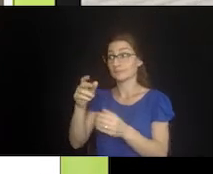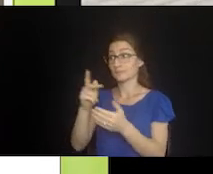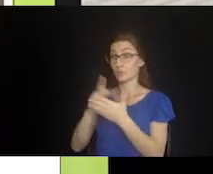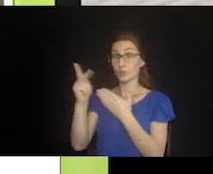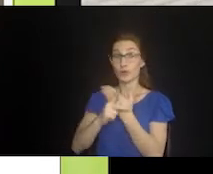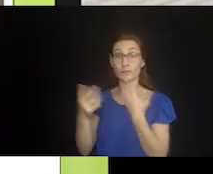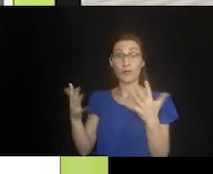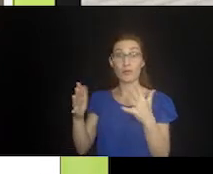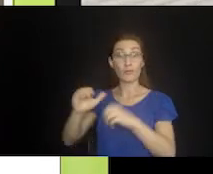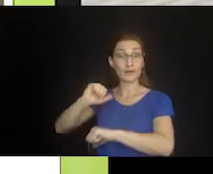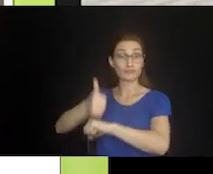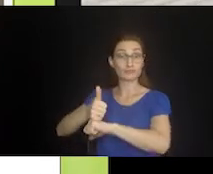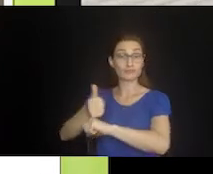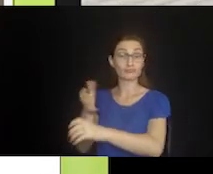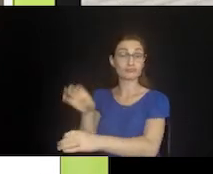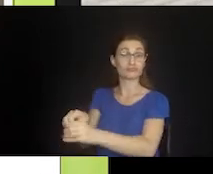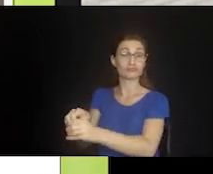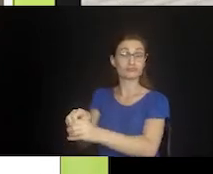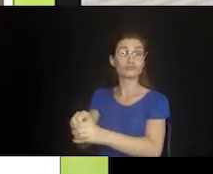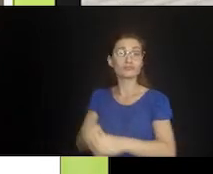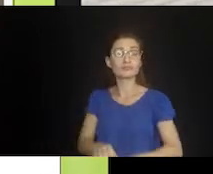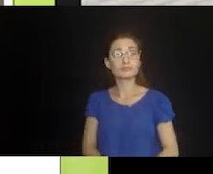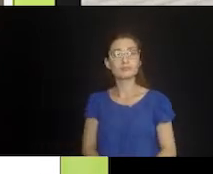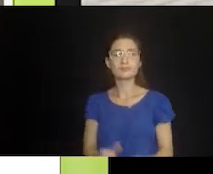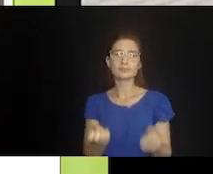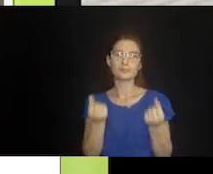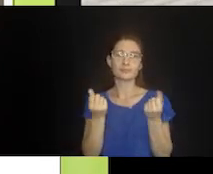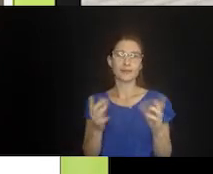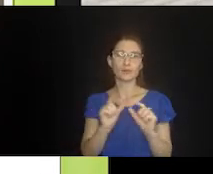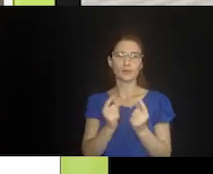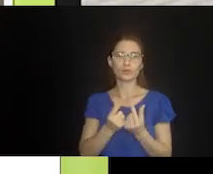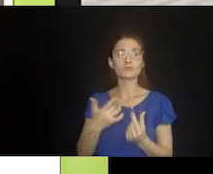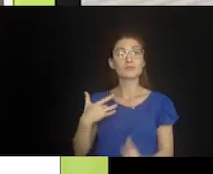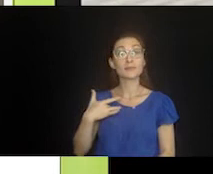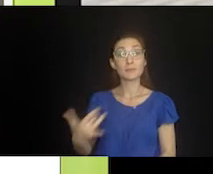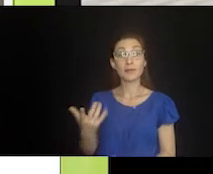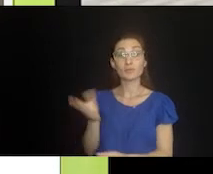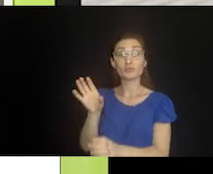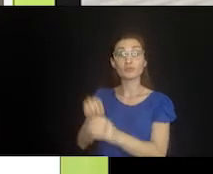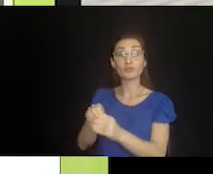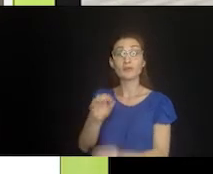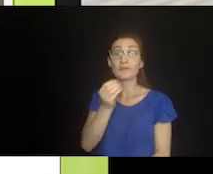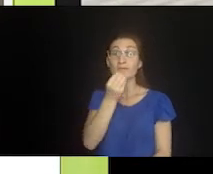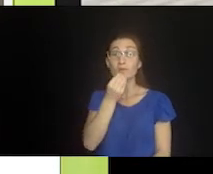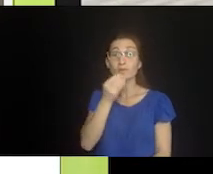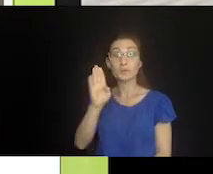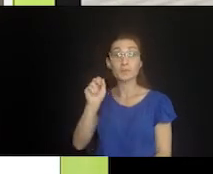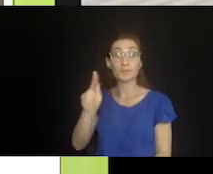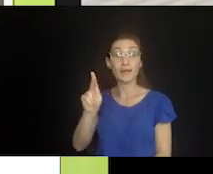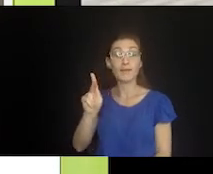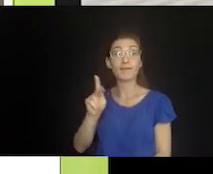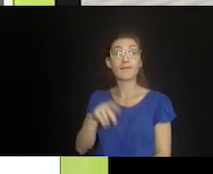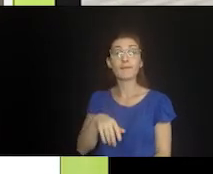in existing programs. So a lot of our groups get involved with food banks and other